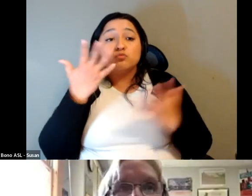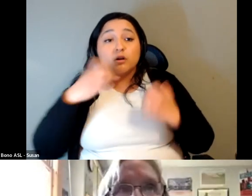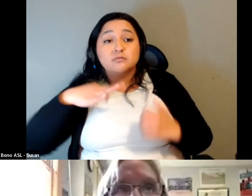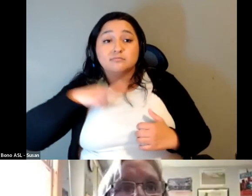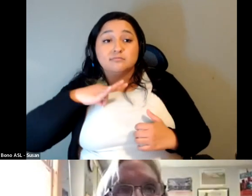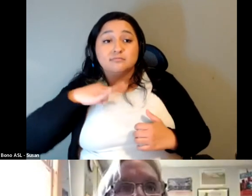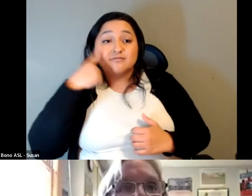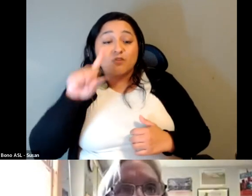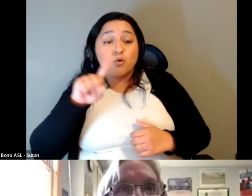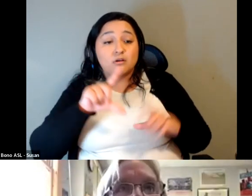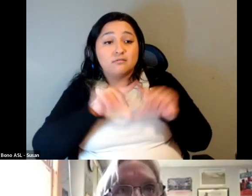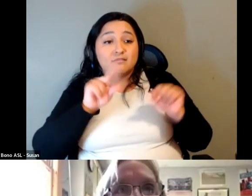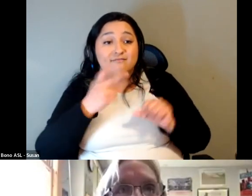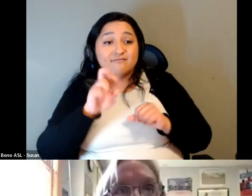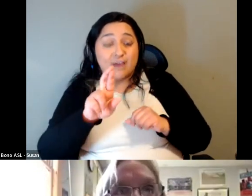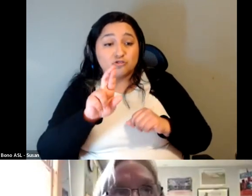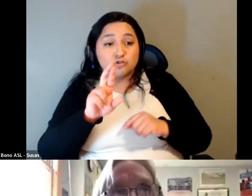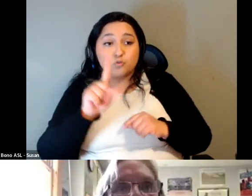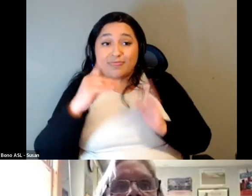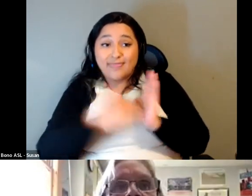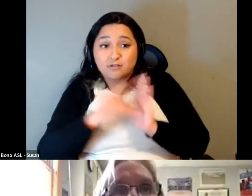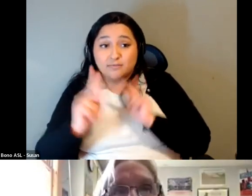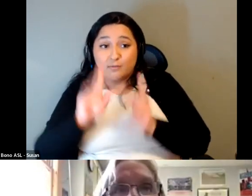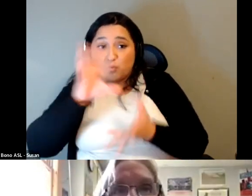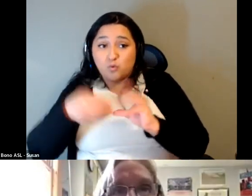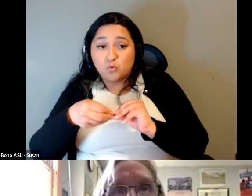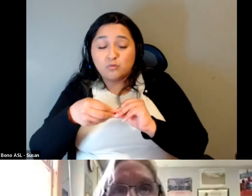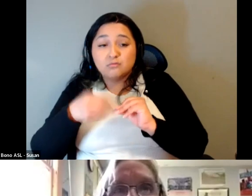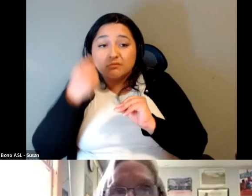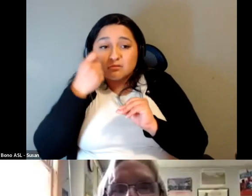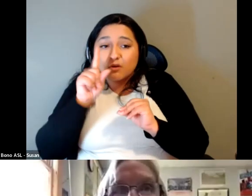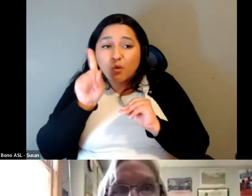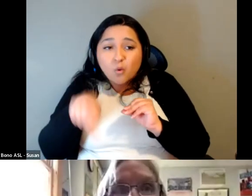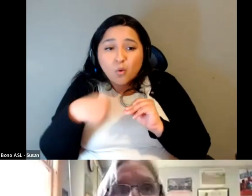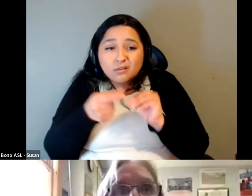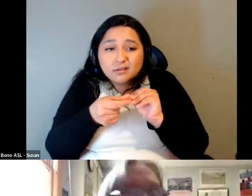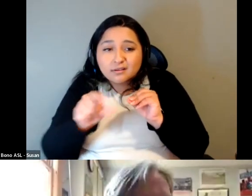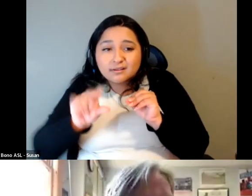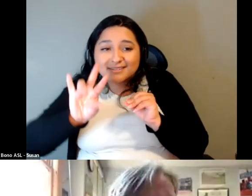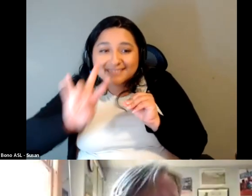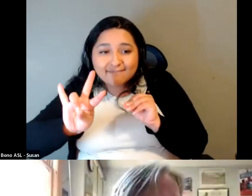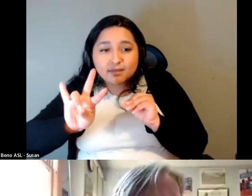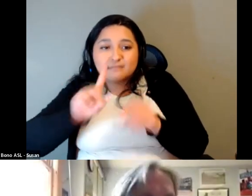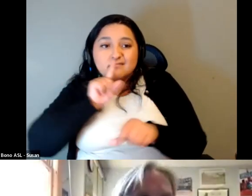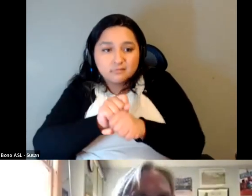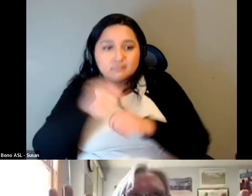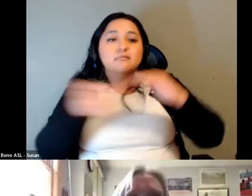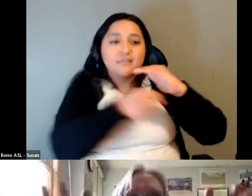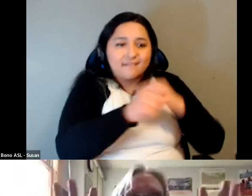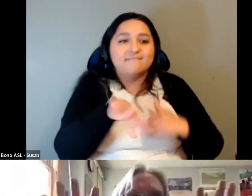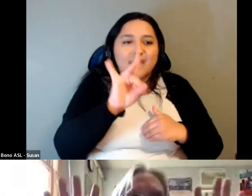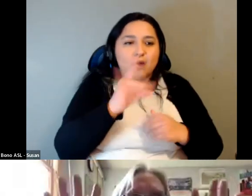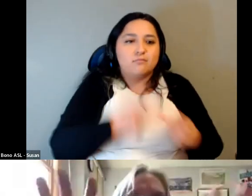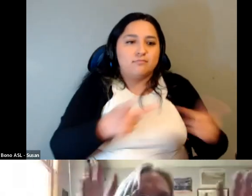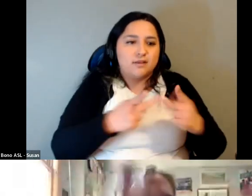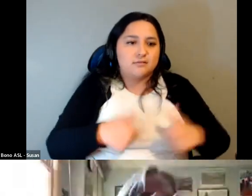live. So that gives you an idea of the kind of intensity in terms of this program. And so we